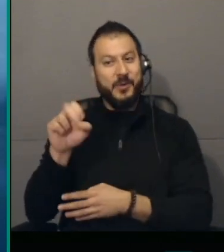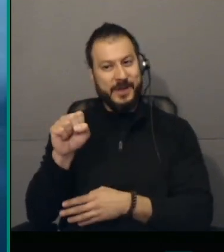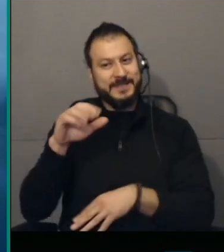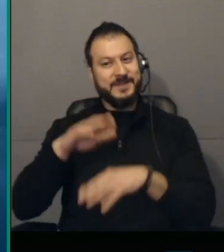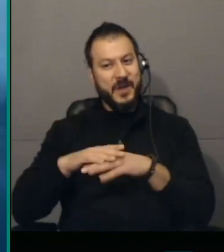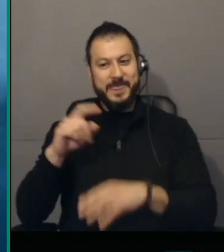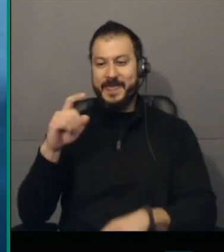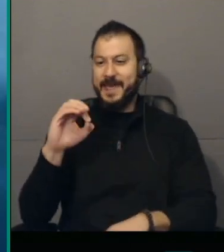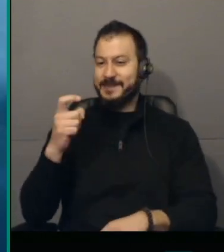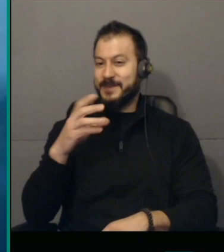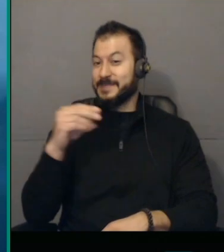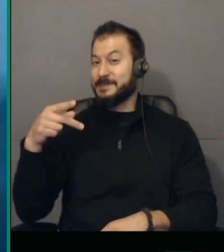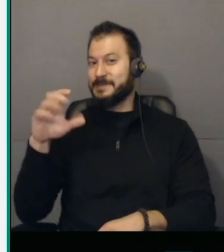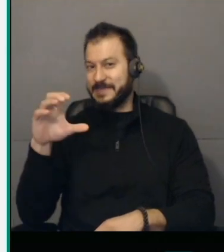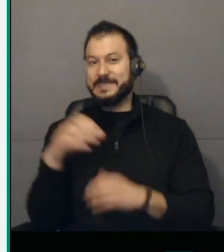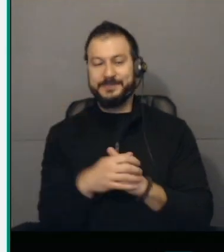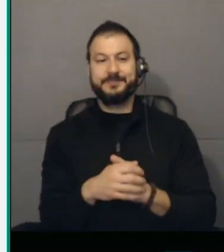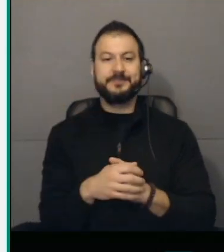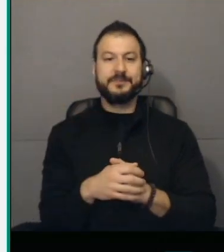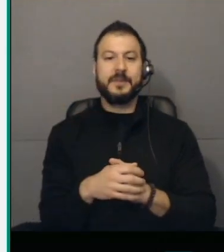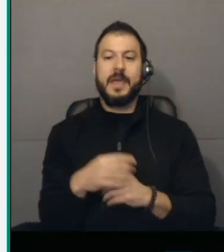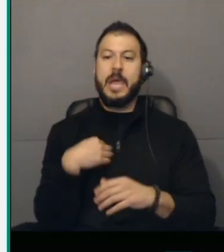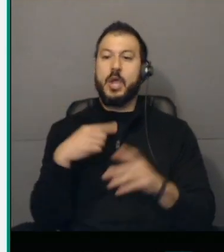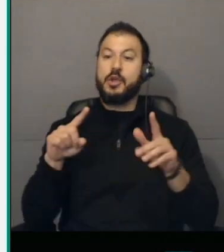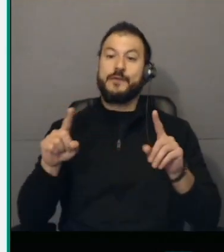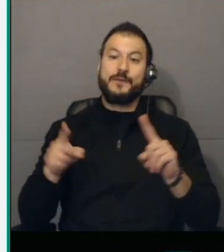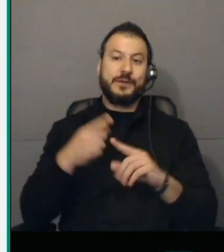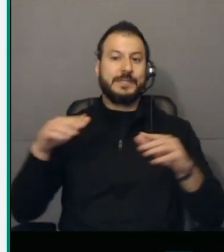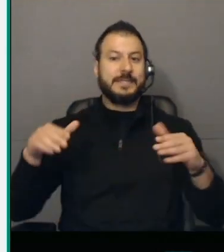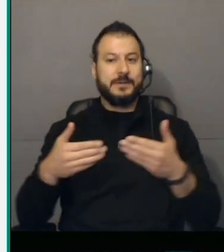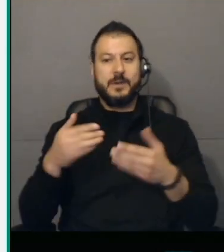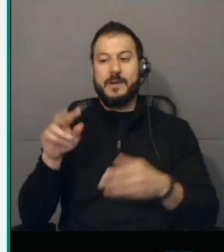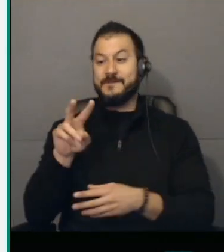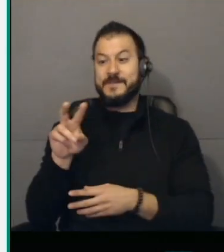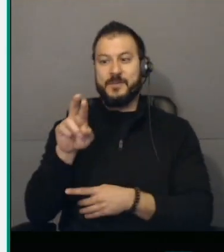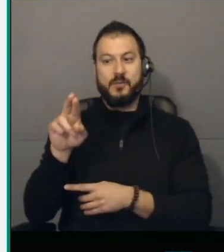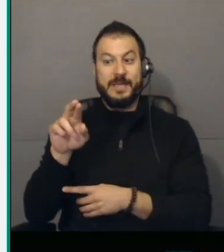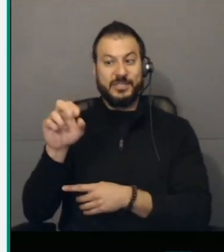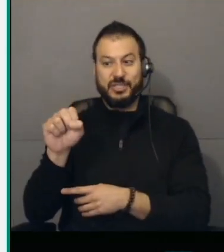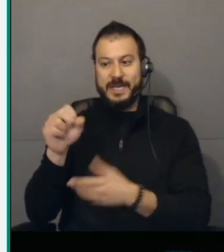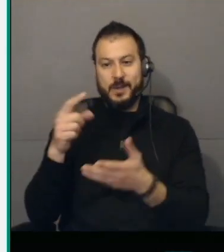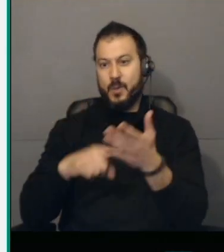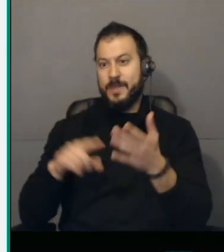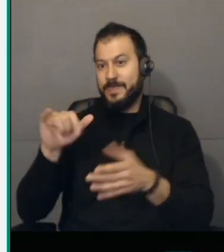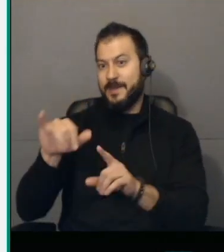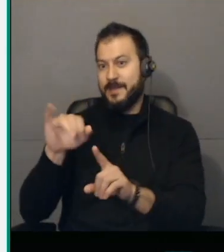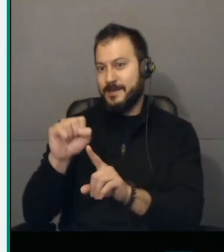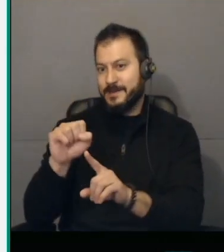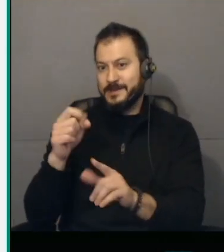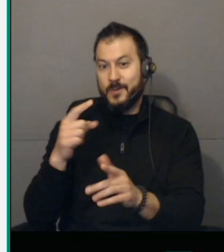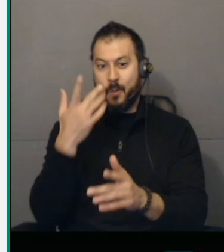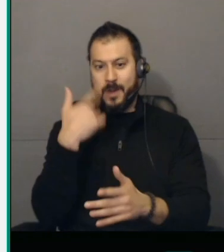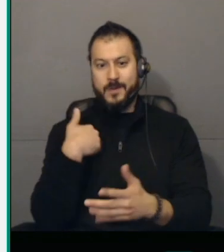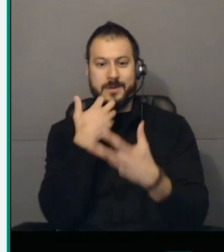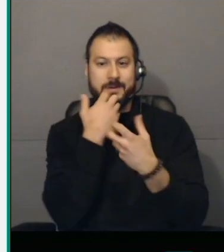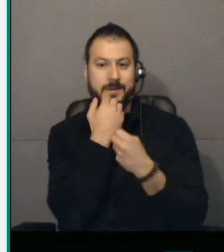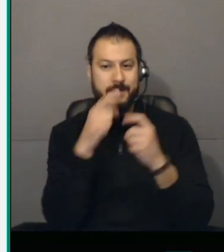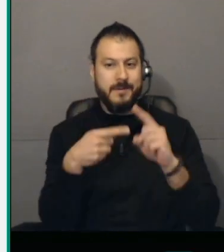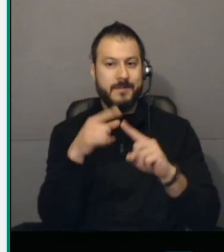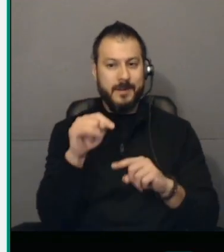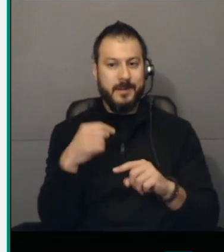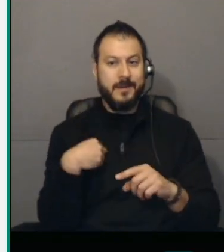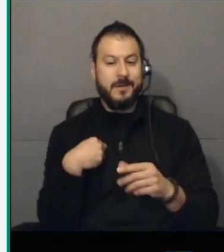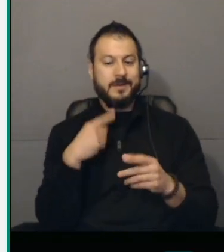Here's a quick rundown of how this talk looks. I'll first introduce what variable rate shading is, why we care about it. I'll go into